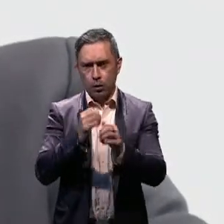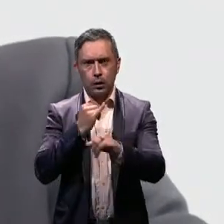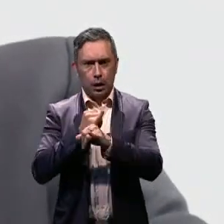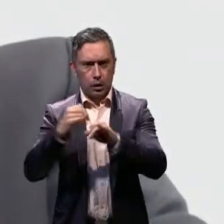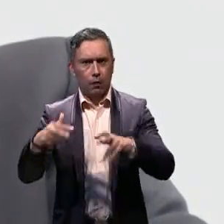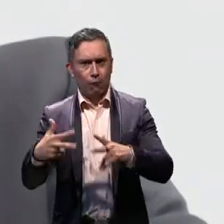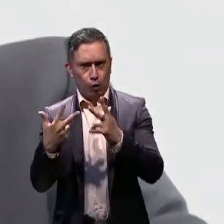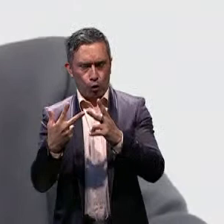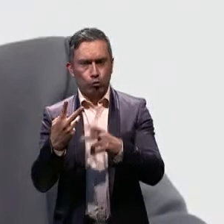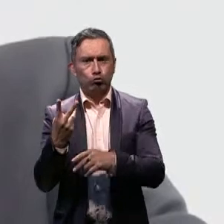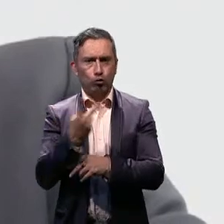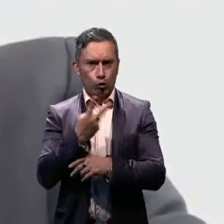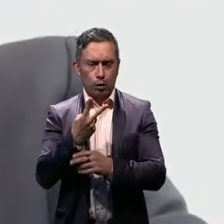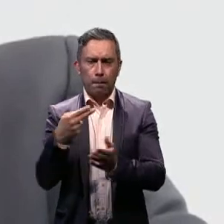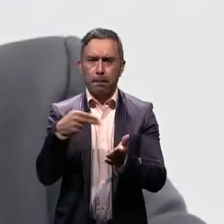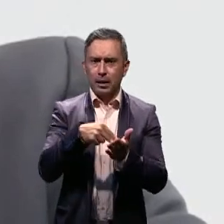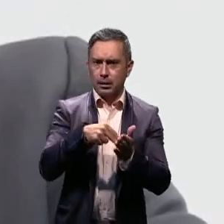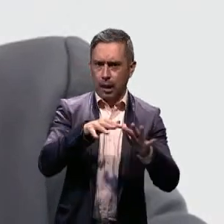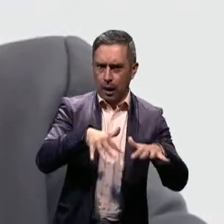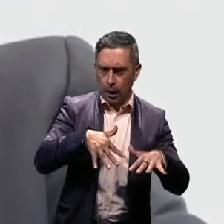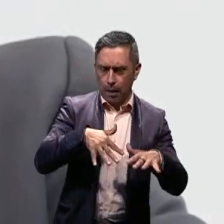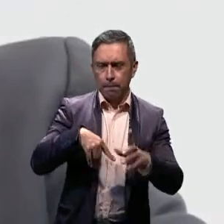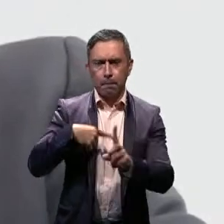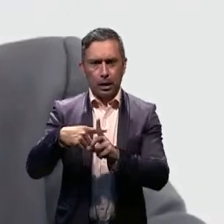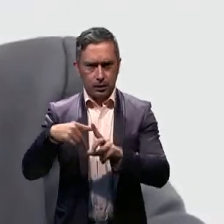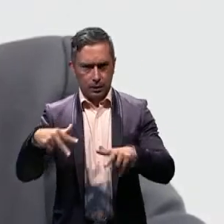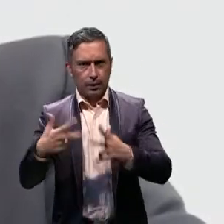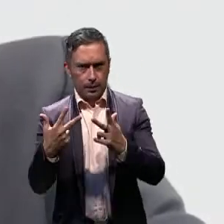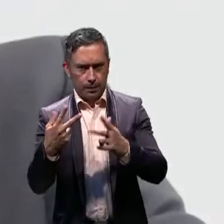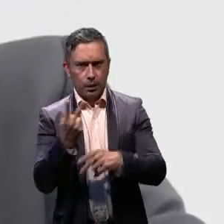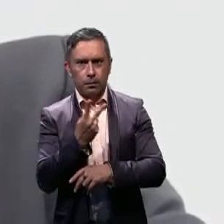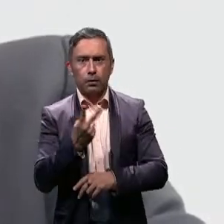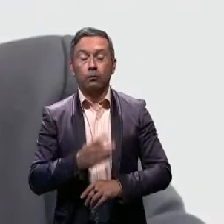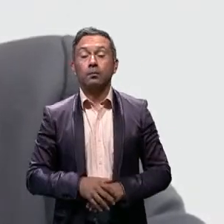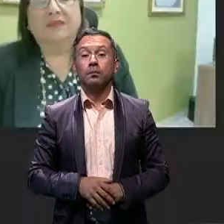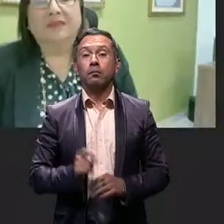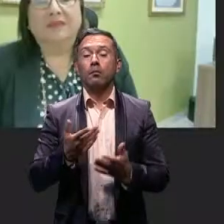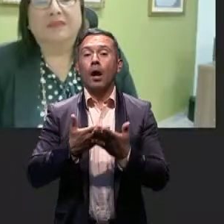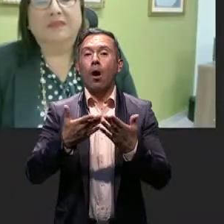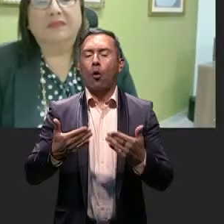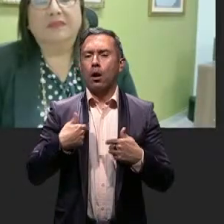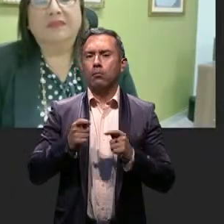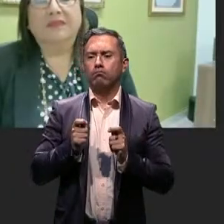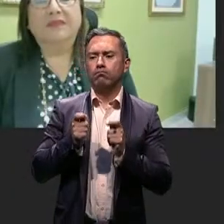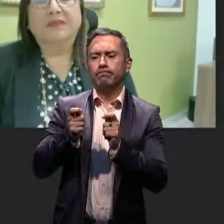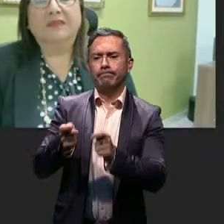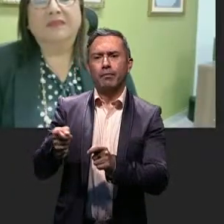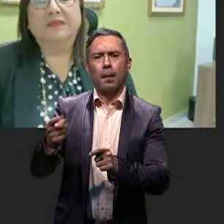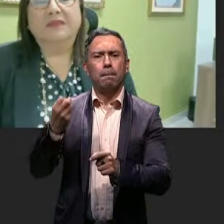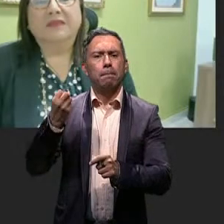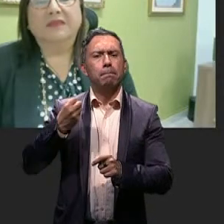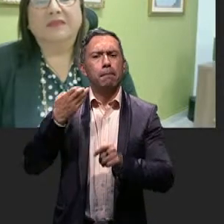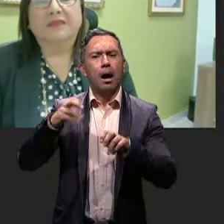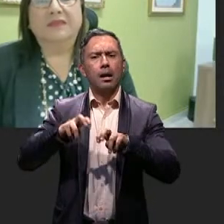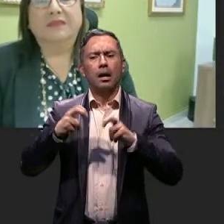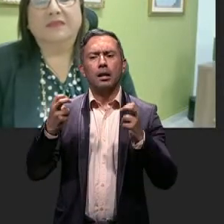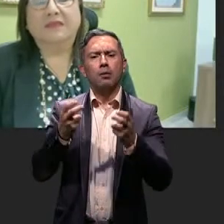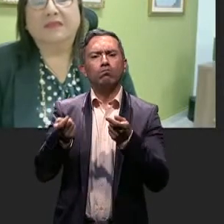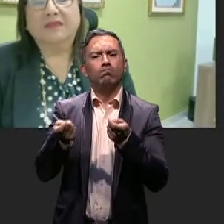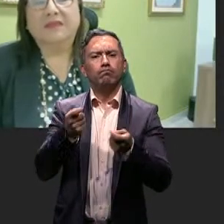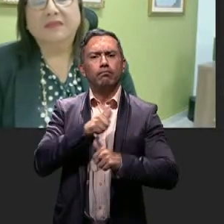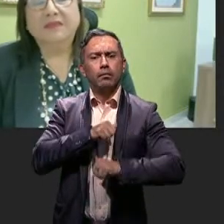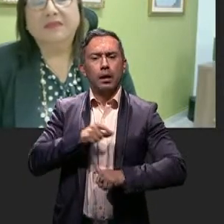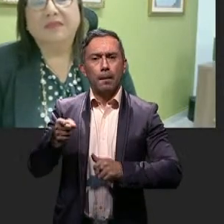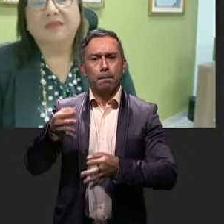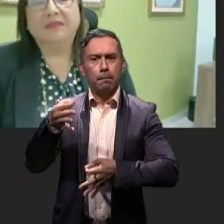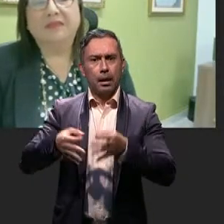and que 22 of September in a le doy la hybrid palabra with a para que hybrid modere este manner. panel So a I la am going to magistrada give del Tribunal the